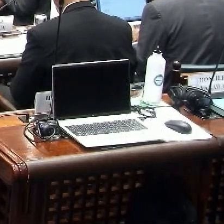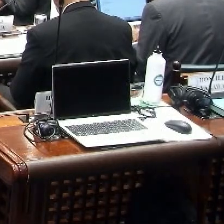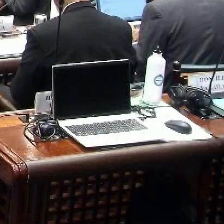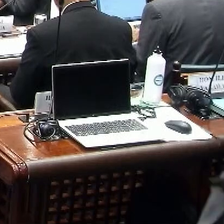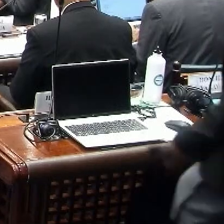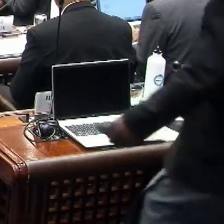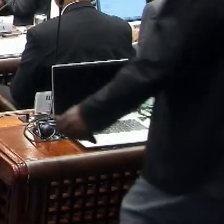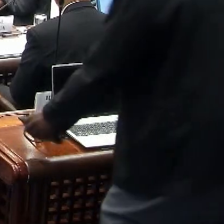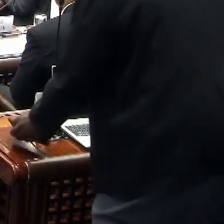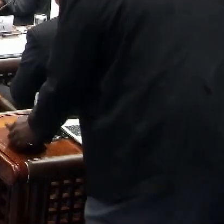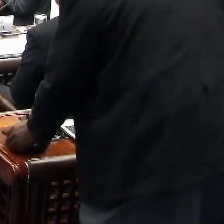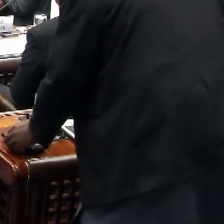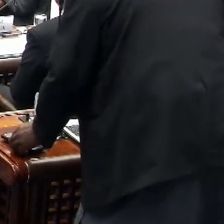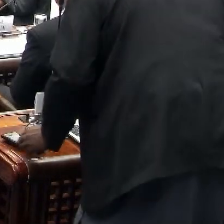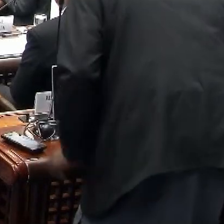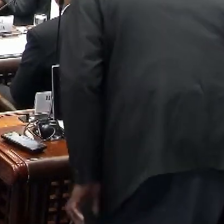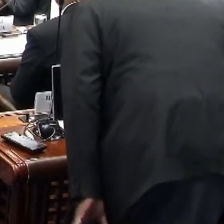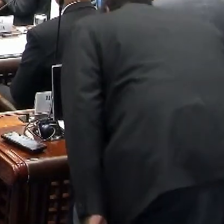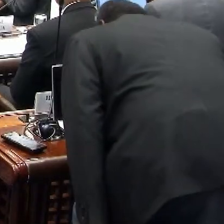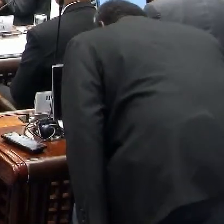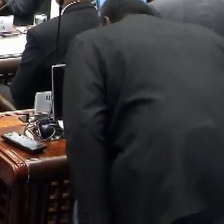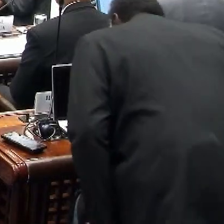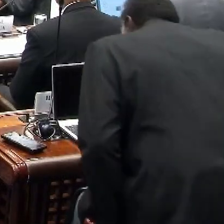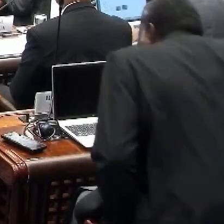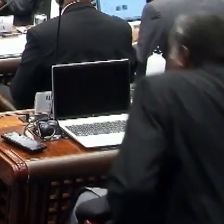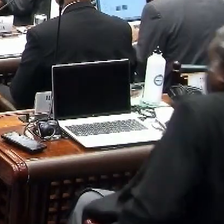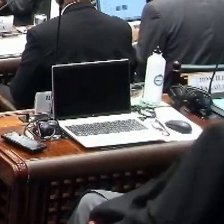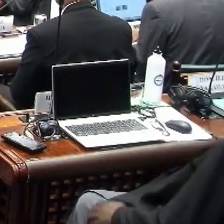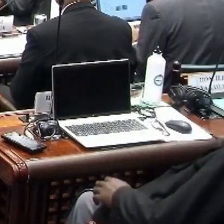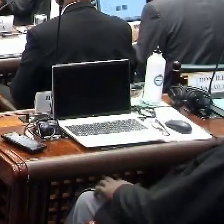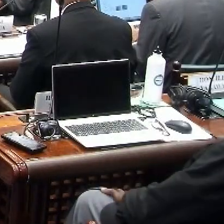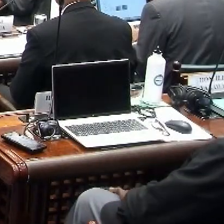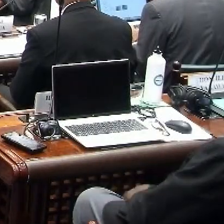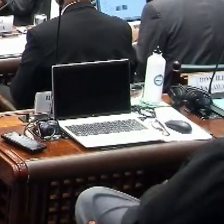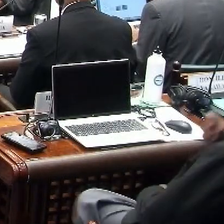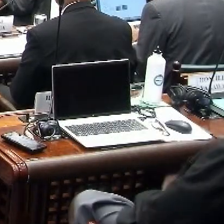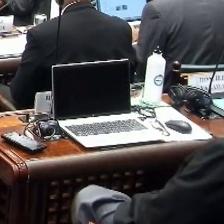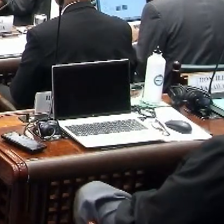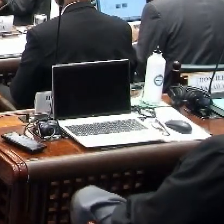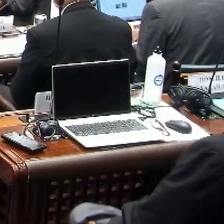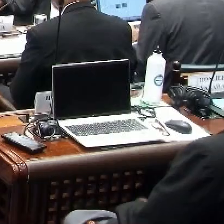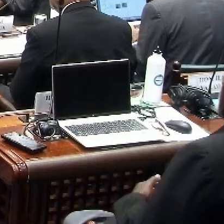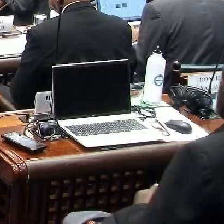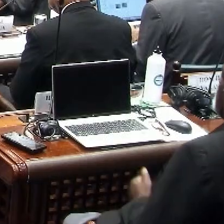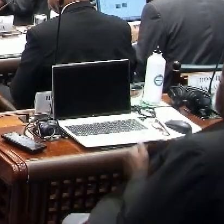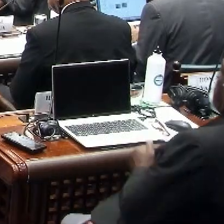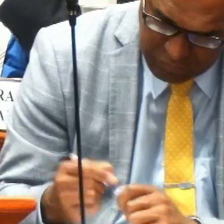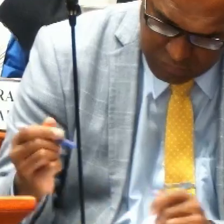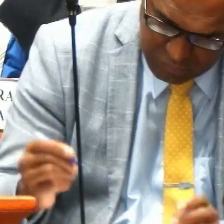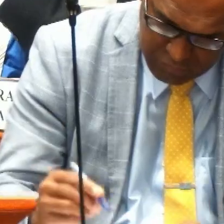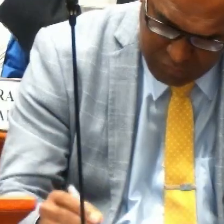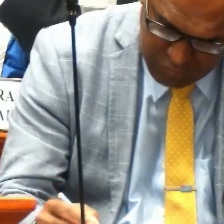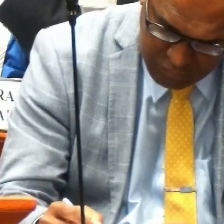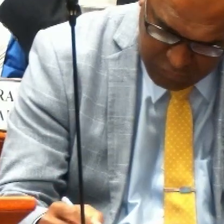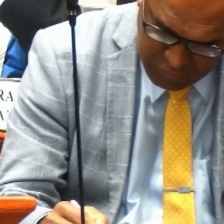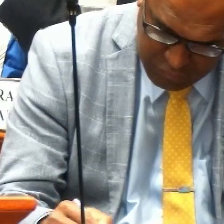service delivery for his parliamentary session. His Excellency's address eloquently set the course for this government, providing a clear roadmap toward